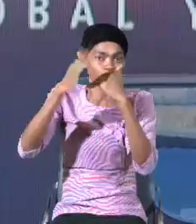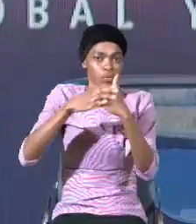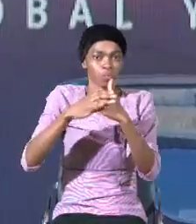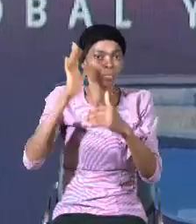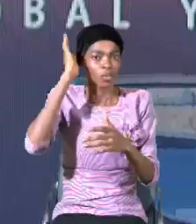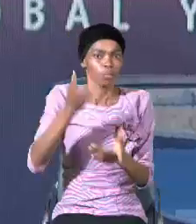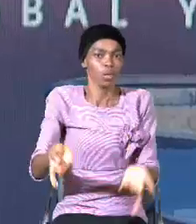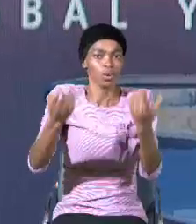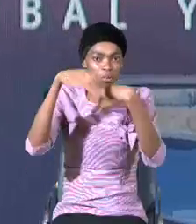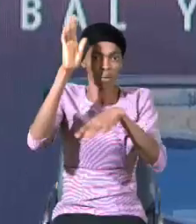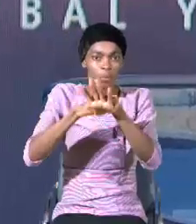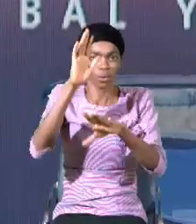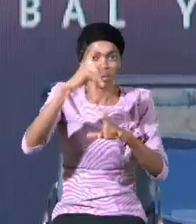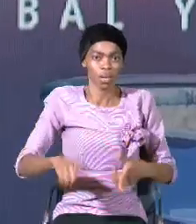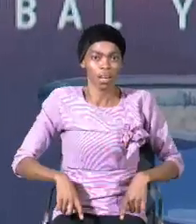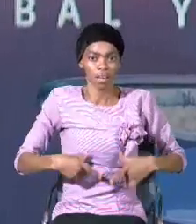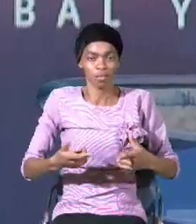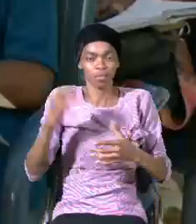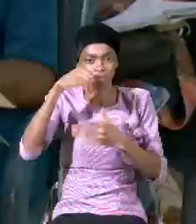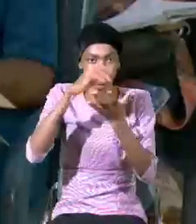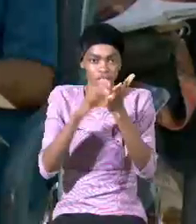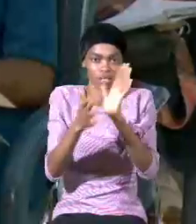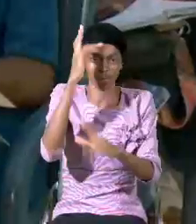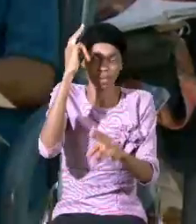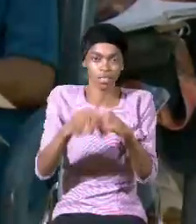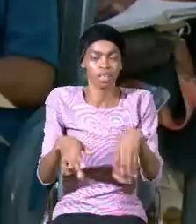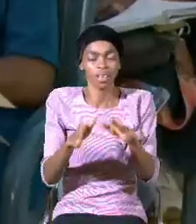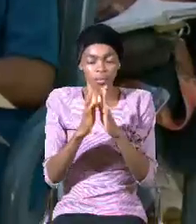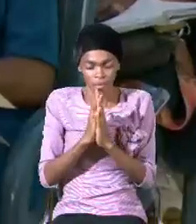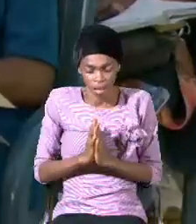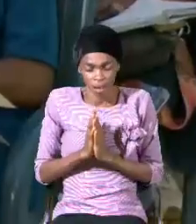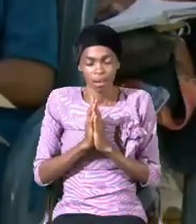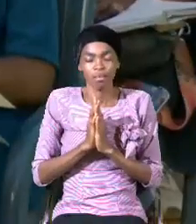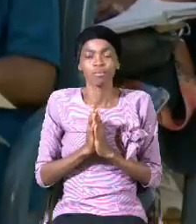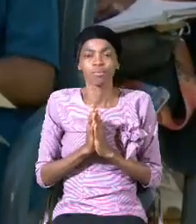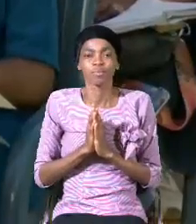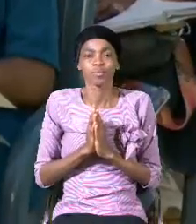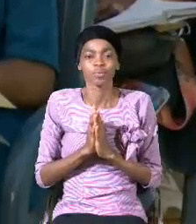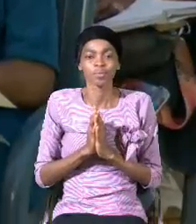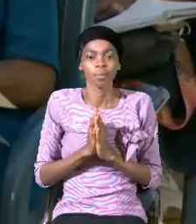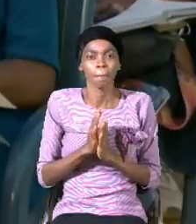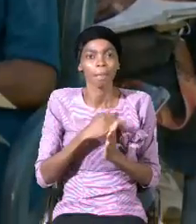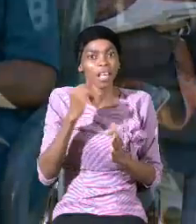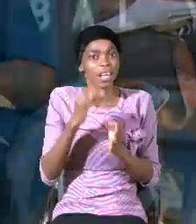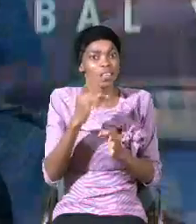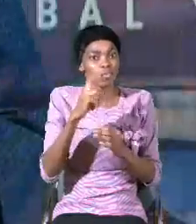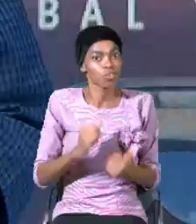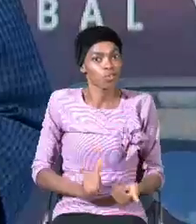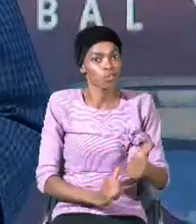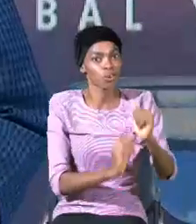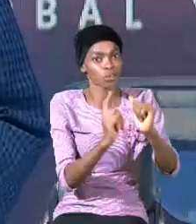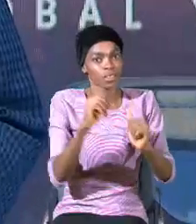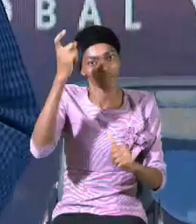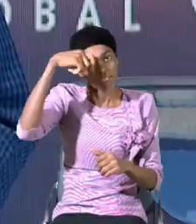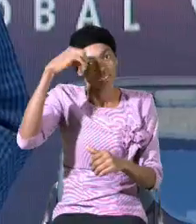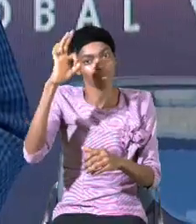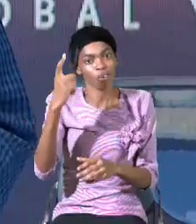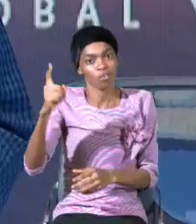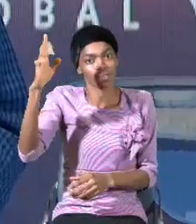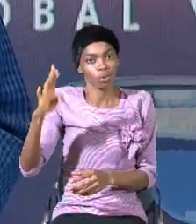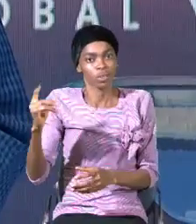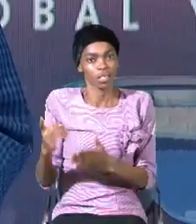come upon your life in Jesus' name. And if you follow the wisdom of God, the plan